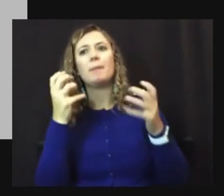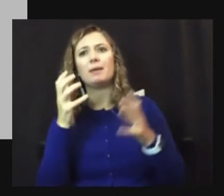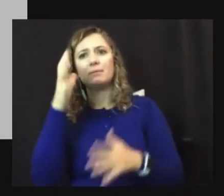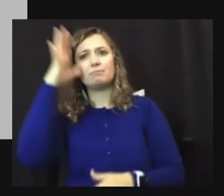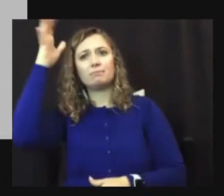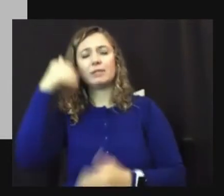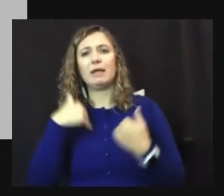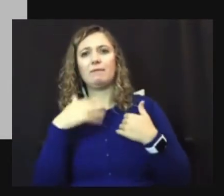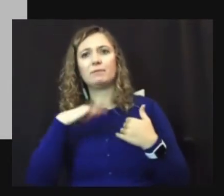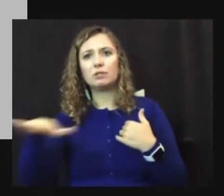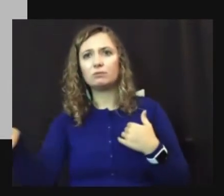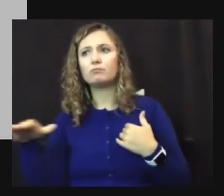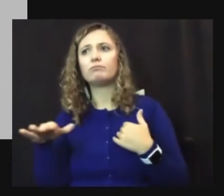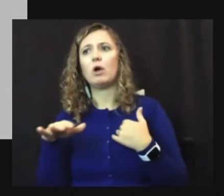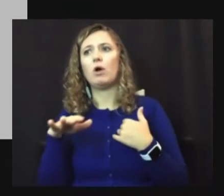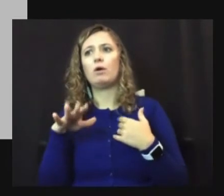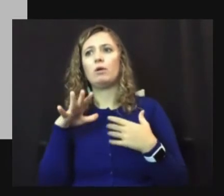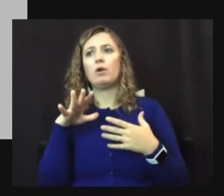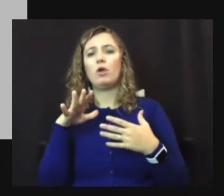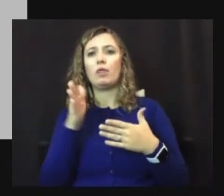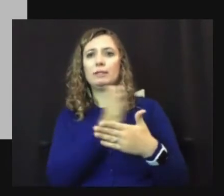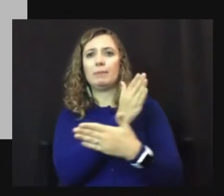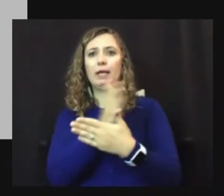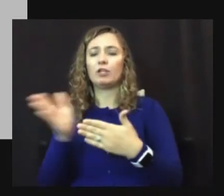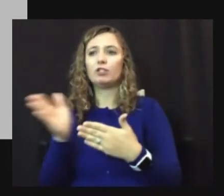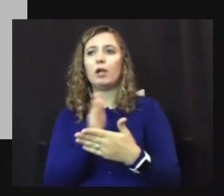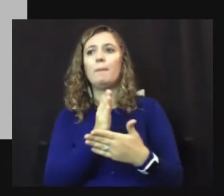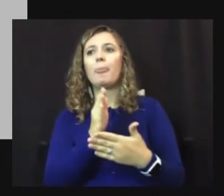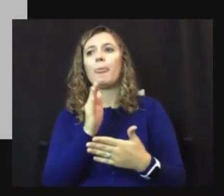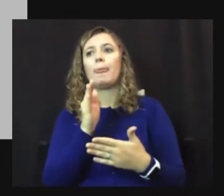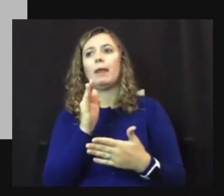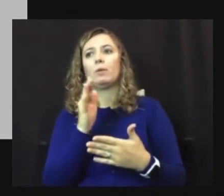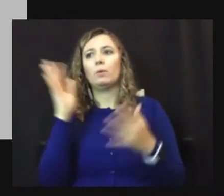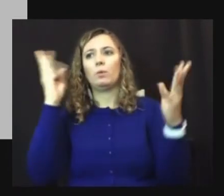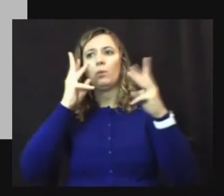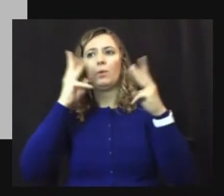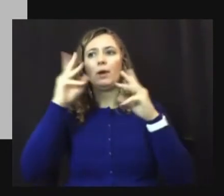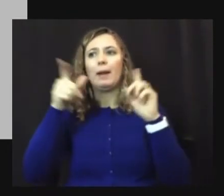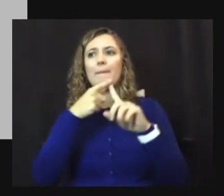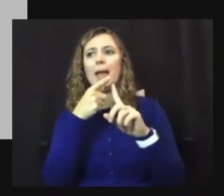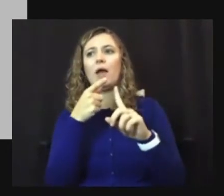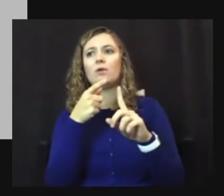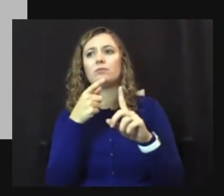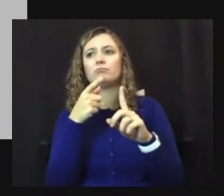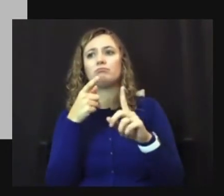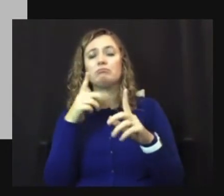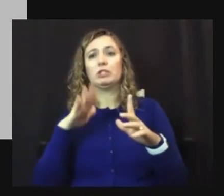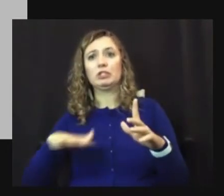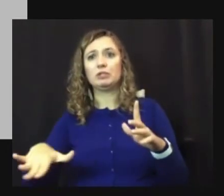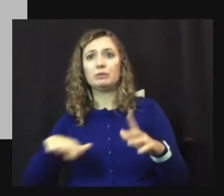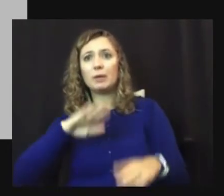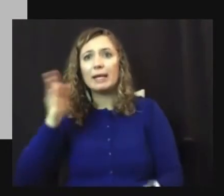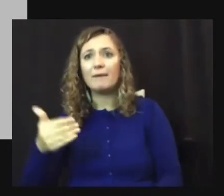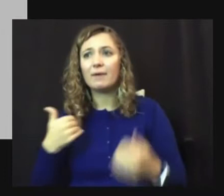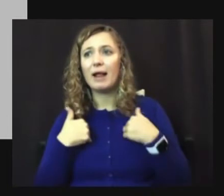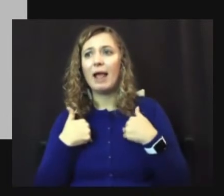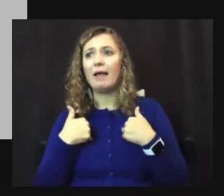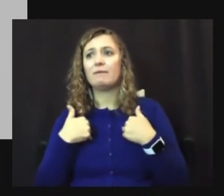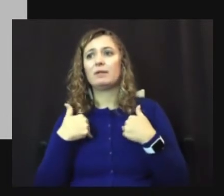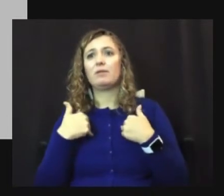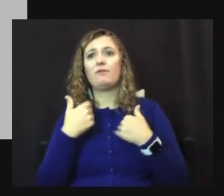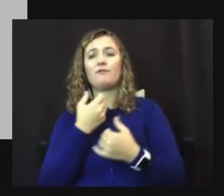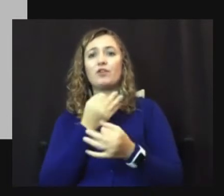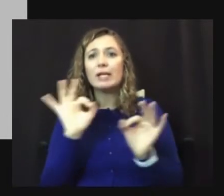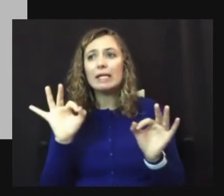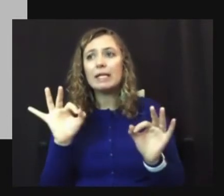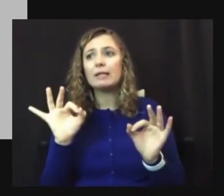can never have the level of freedom their neurotypical peers experience in adulthood. While for some this may be true to one extent or another,